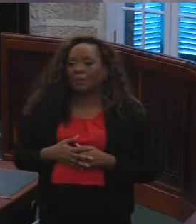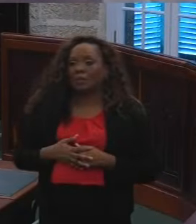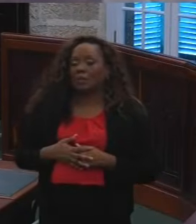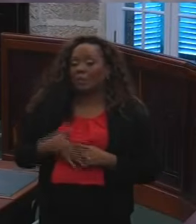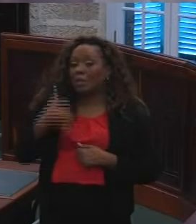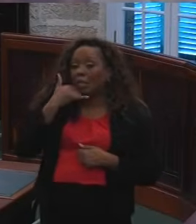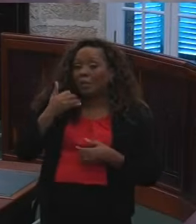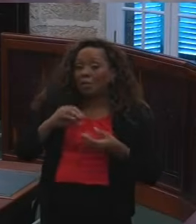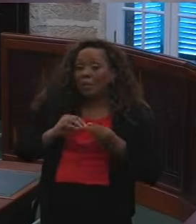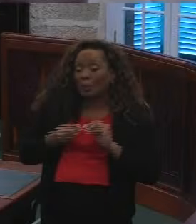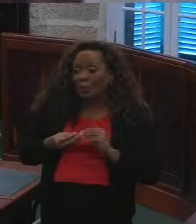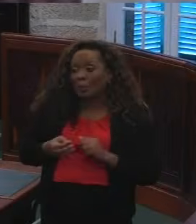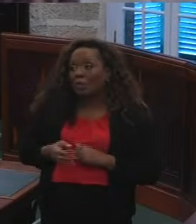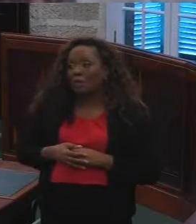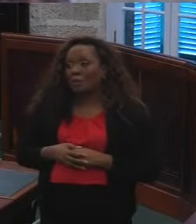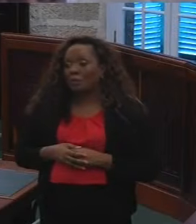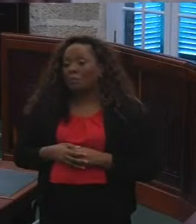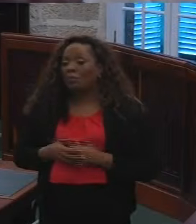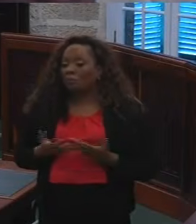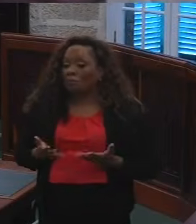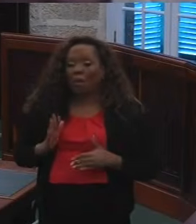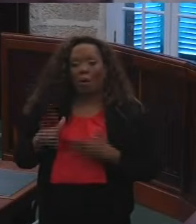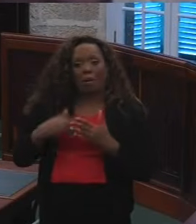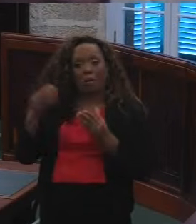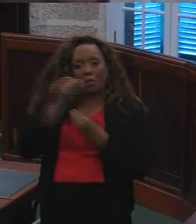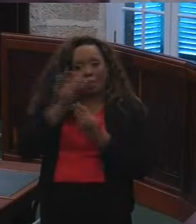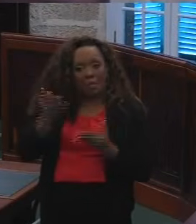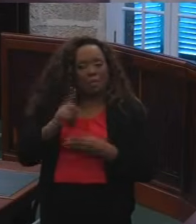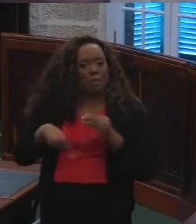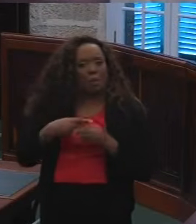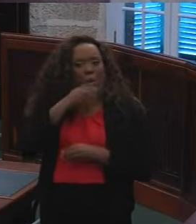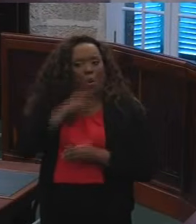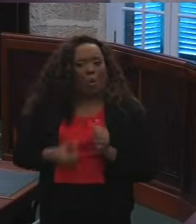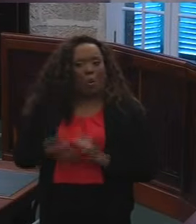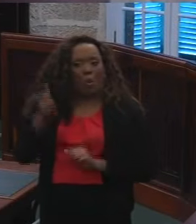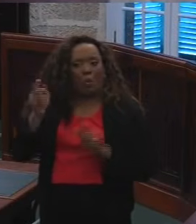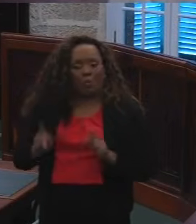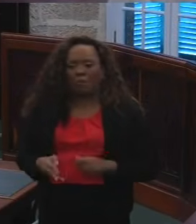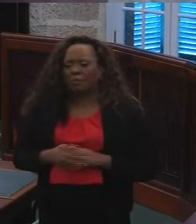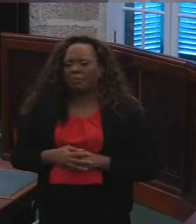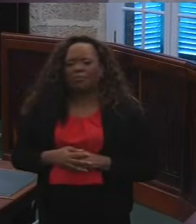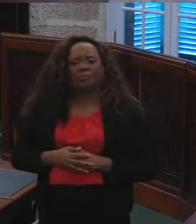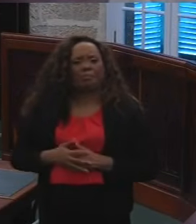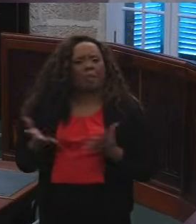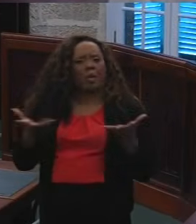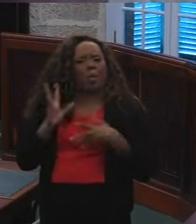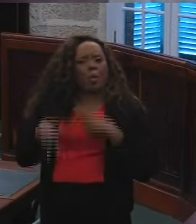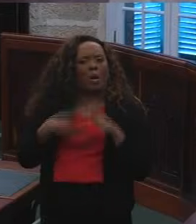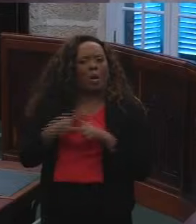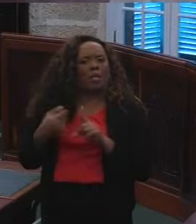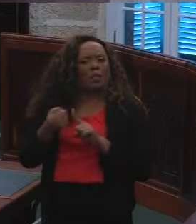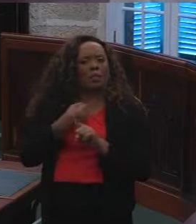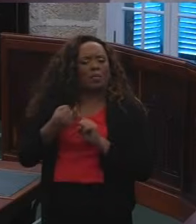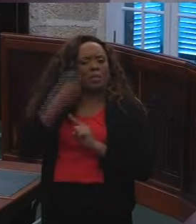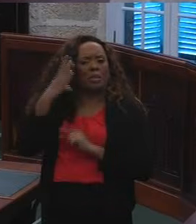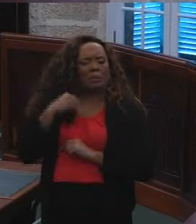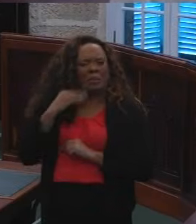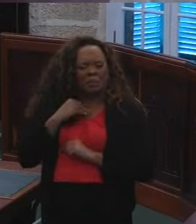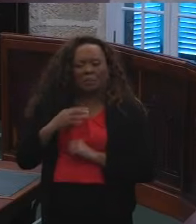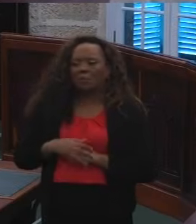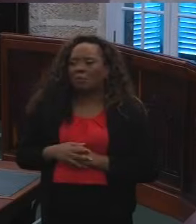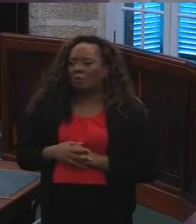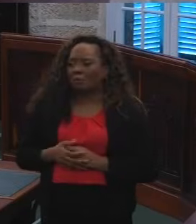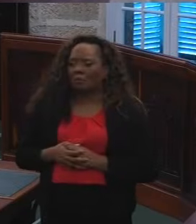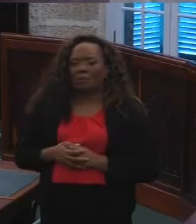need of care and protection, the nature of the abuse to which the older person in need of care